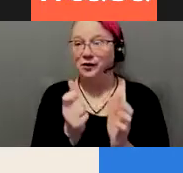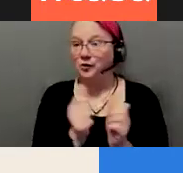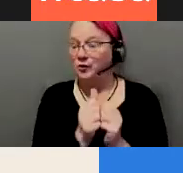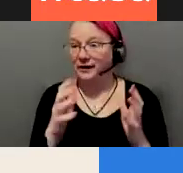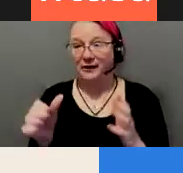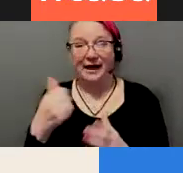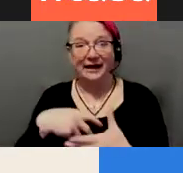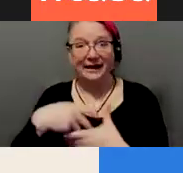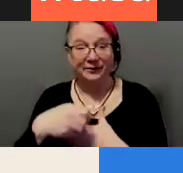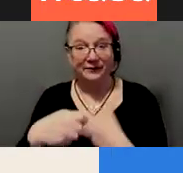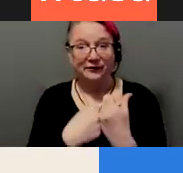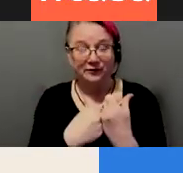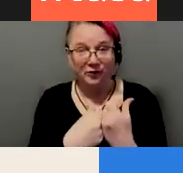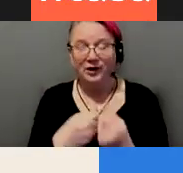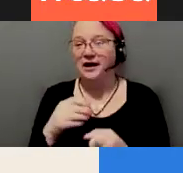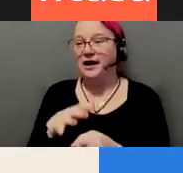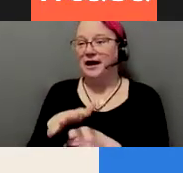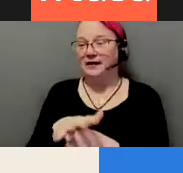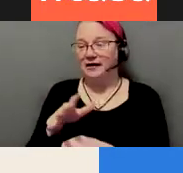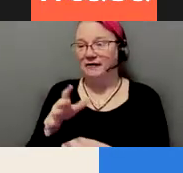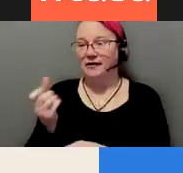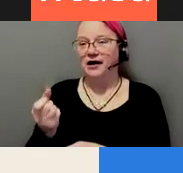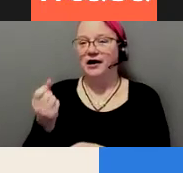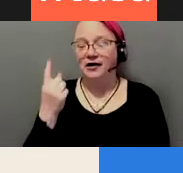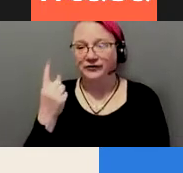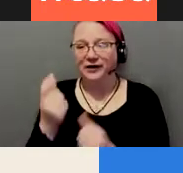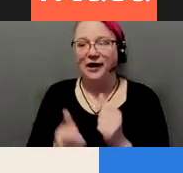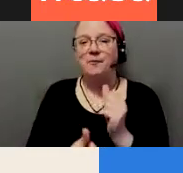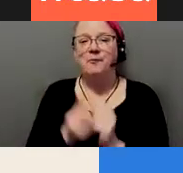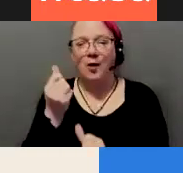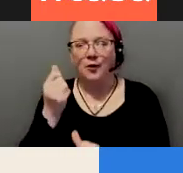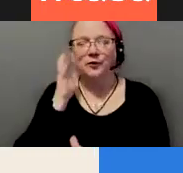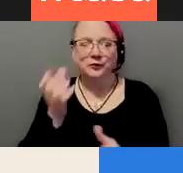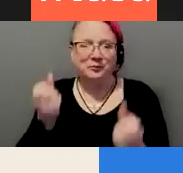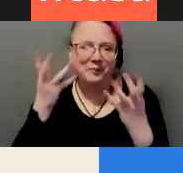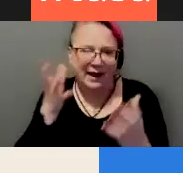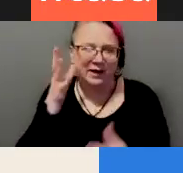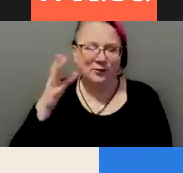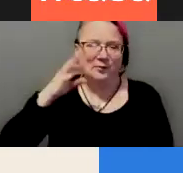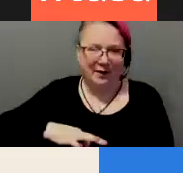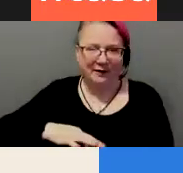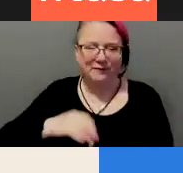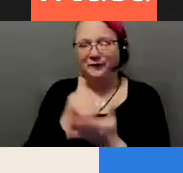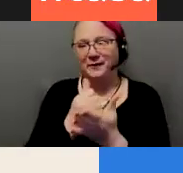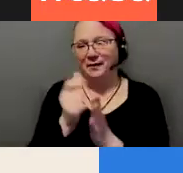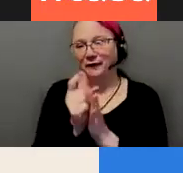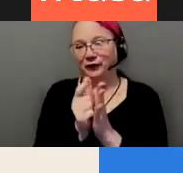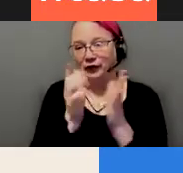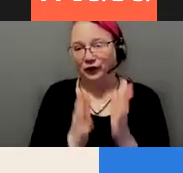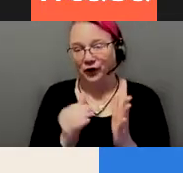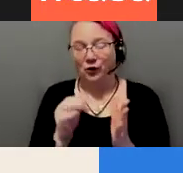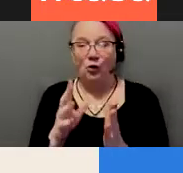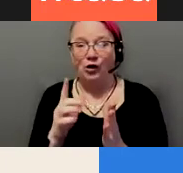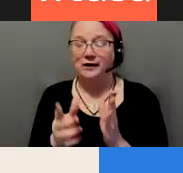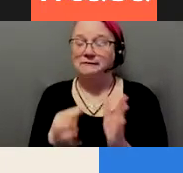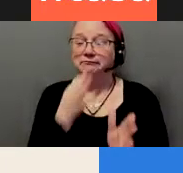support, and enough to understand that many would benefit from the help of an attorney or a very skilled legal